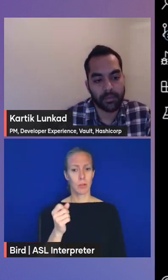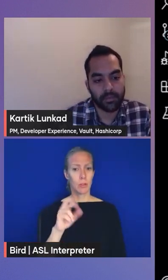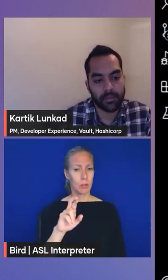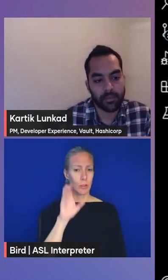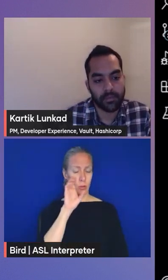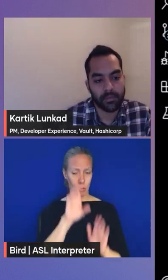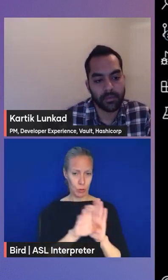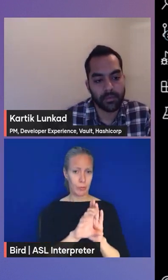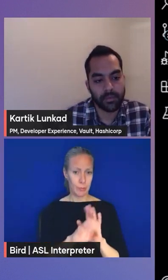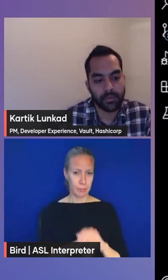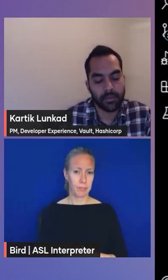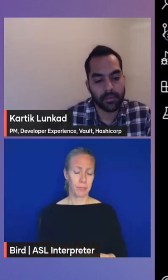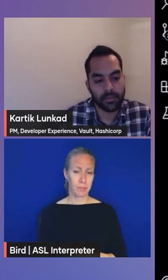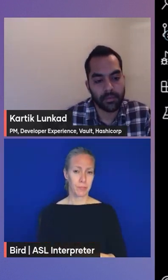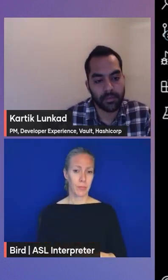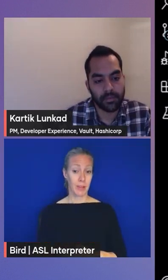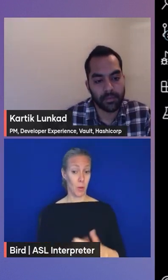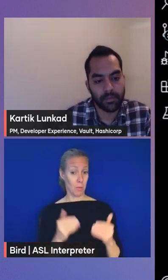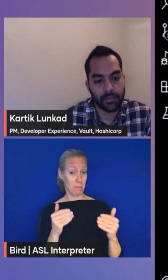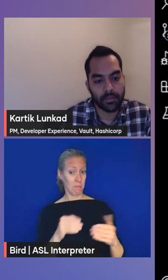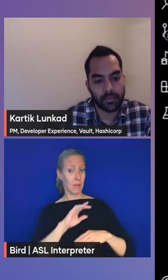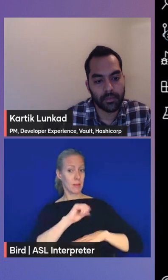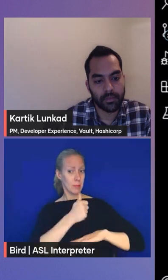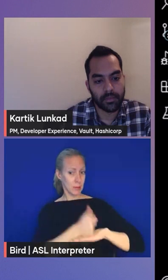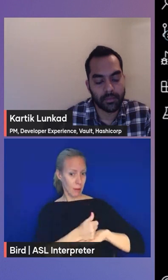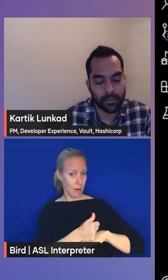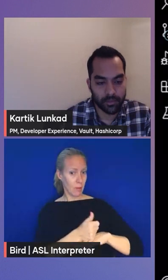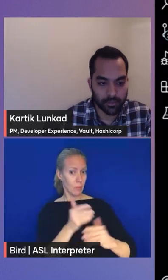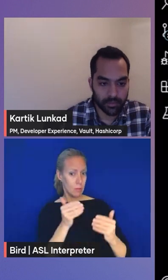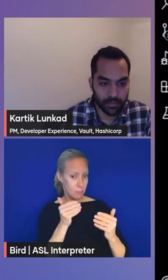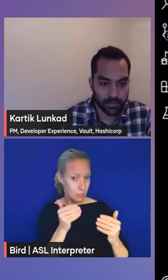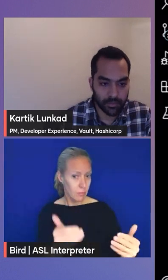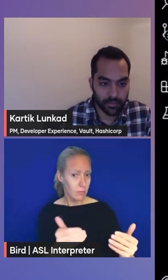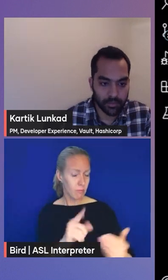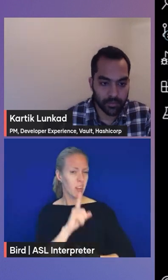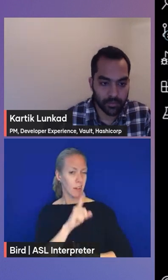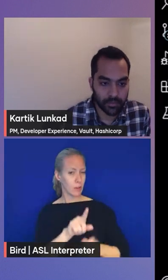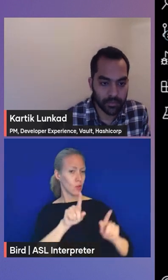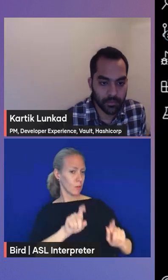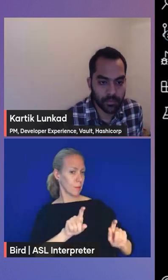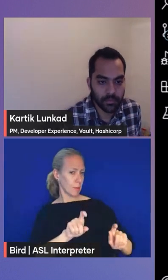All right, with this in place, let's go ahead and actually test this out.